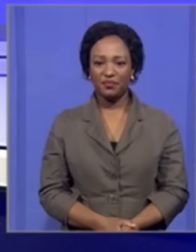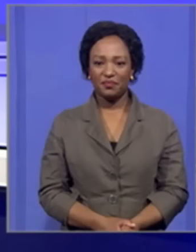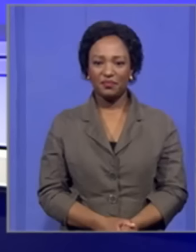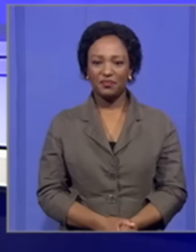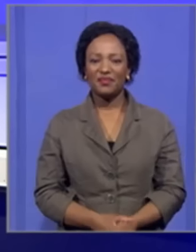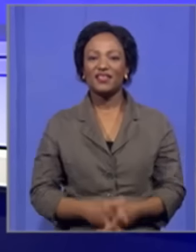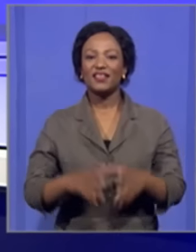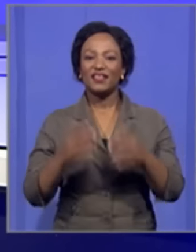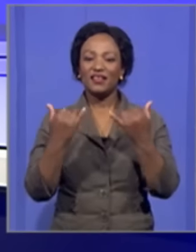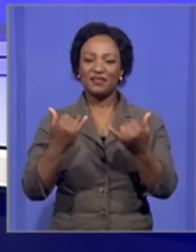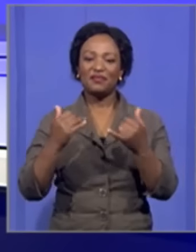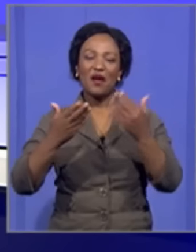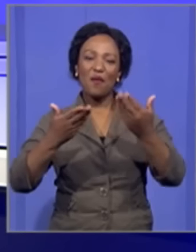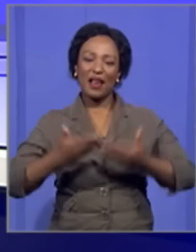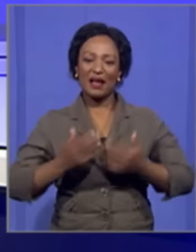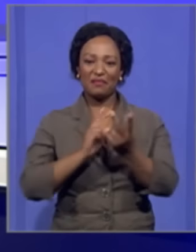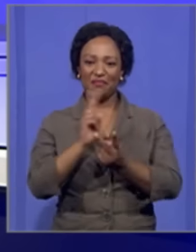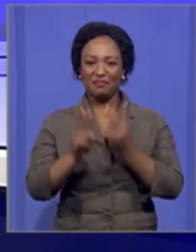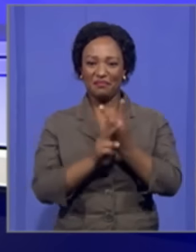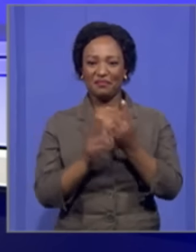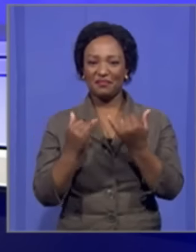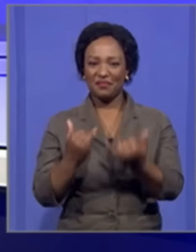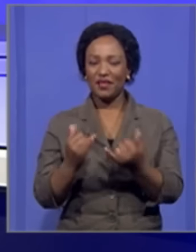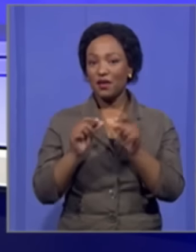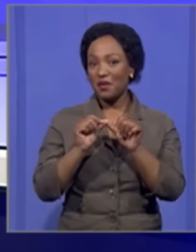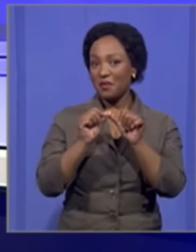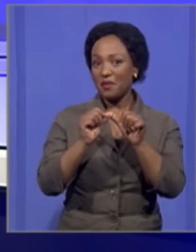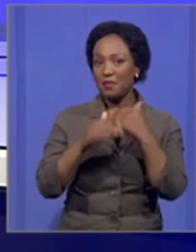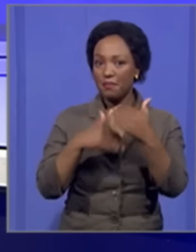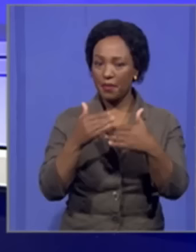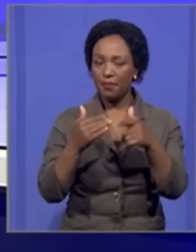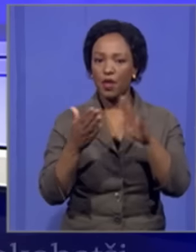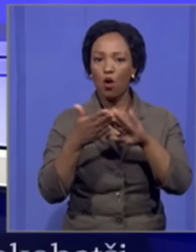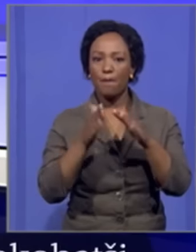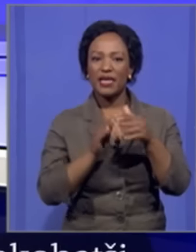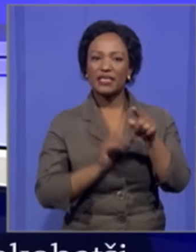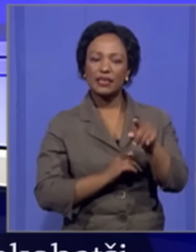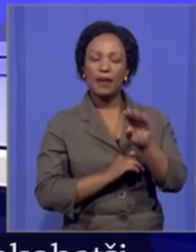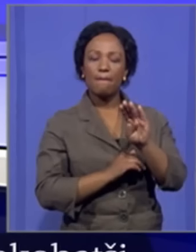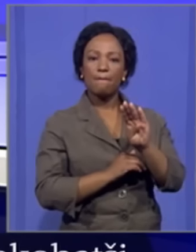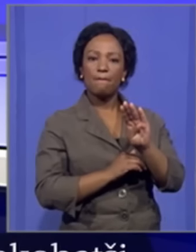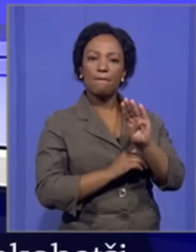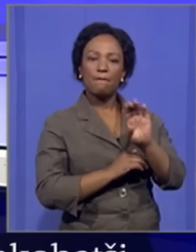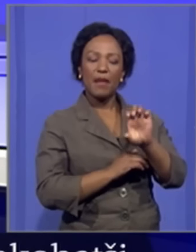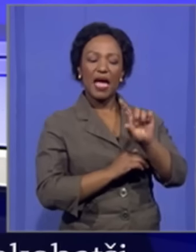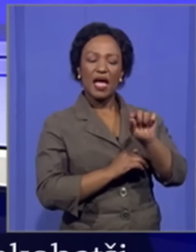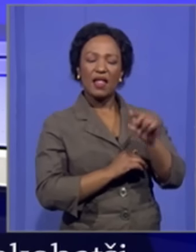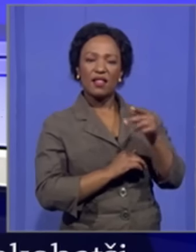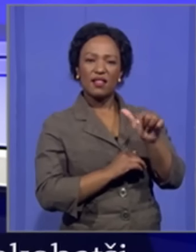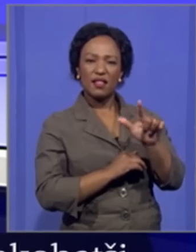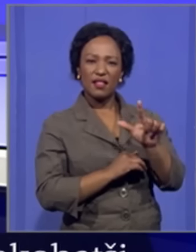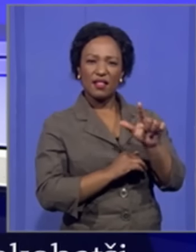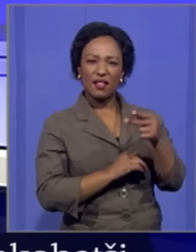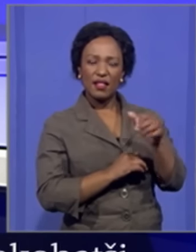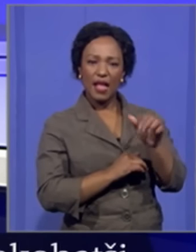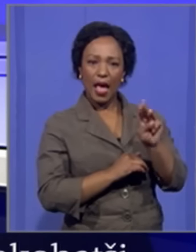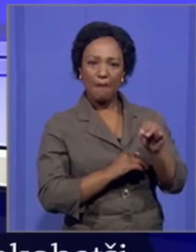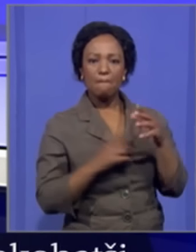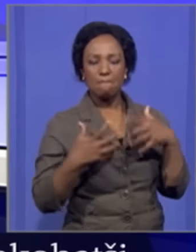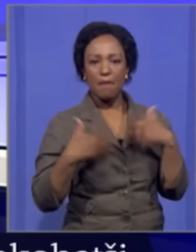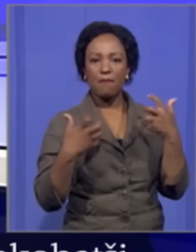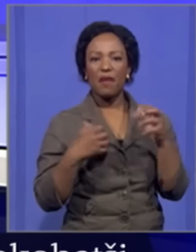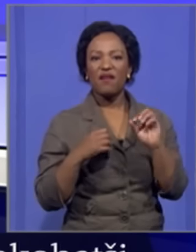Sa buša re le amogela bešong re tšwela pele ka tšeo di rego badudi bao ba befetšego ka Bethlehem provinceng ya Free State ba ntšhitše matshwenyego a bona